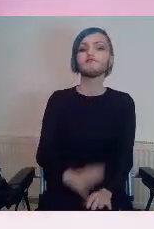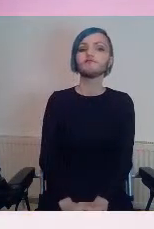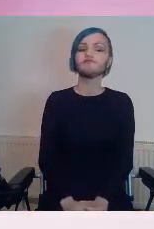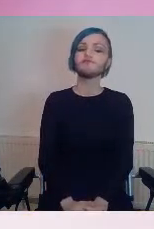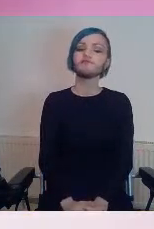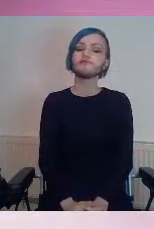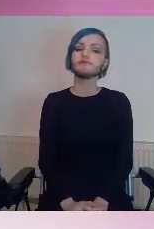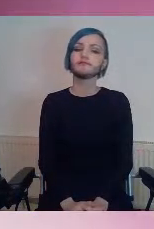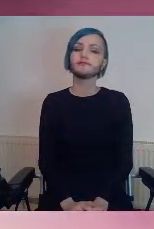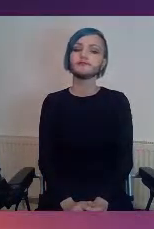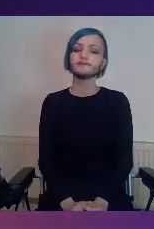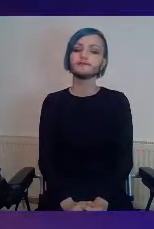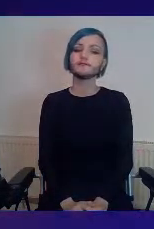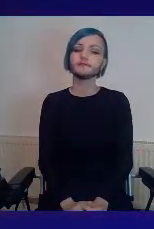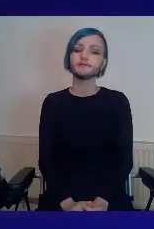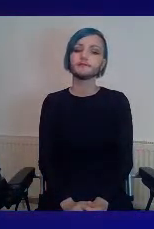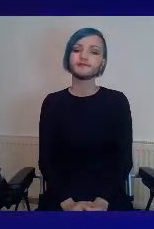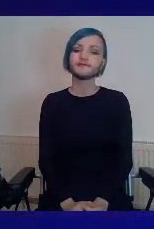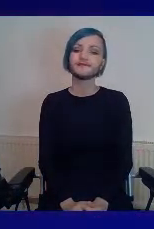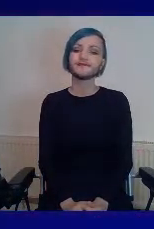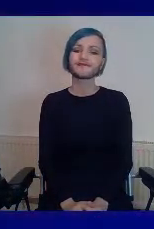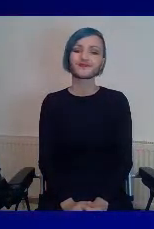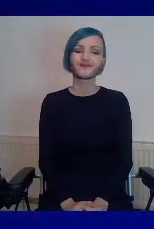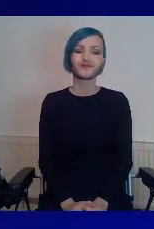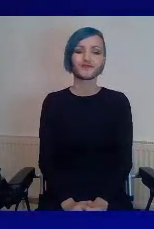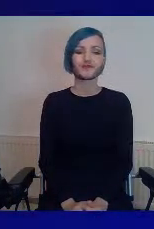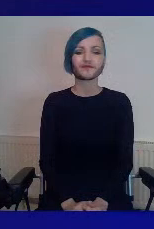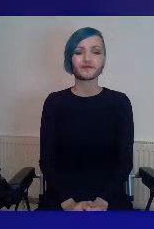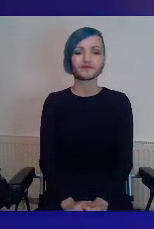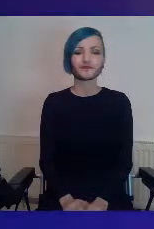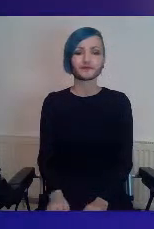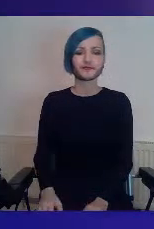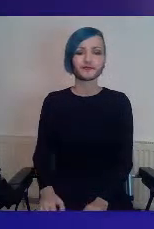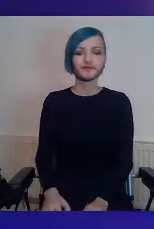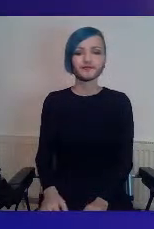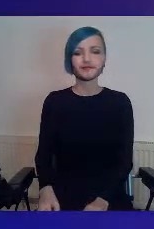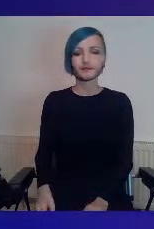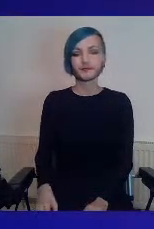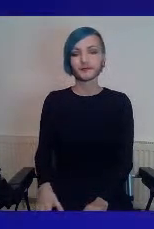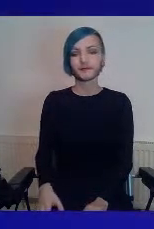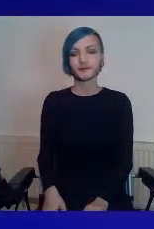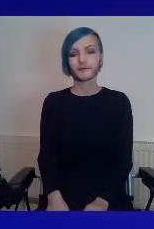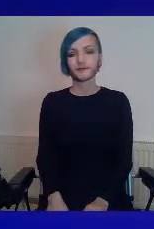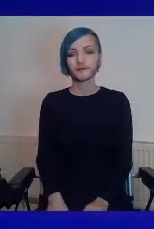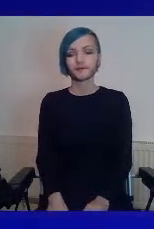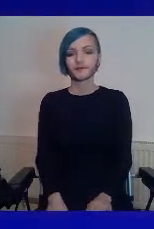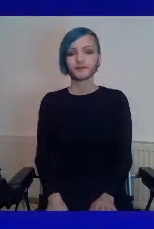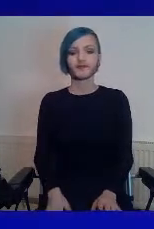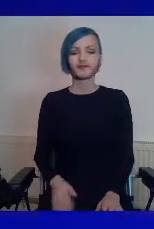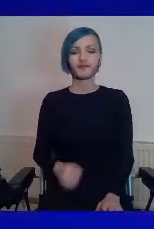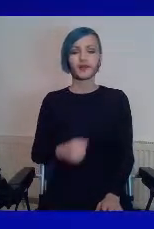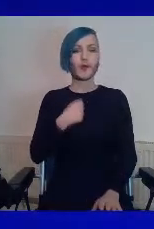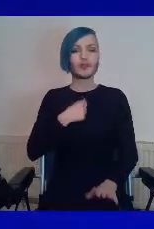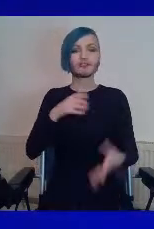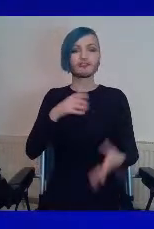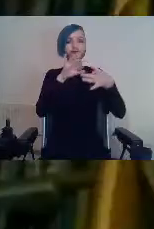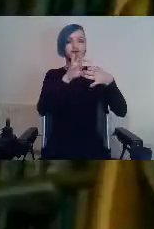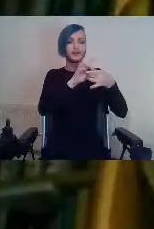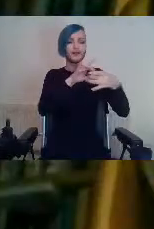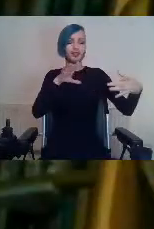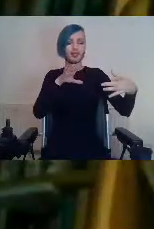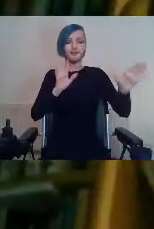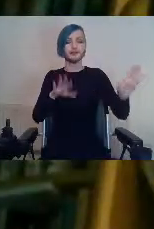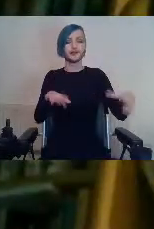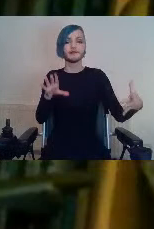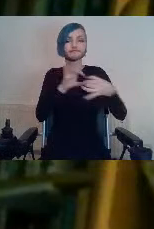Mm-hmm. Auntie Ella? Okay, sorry, I just lost my connection for a while. Look, I will tell you